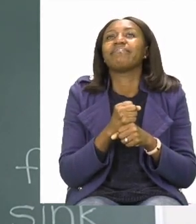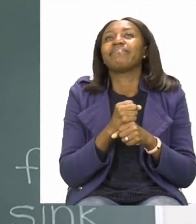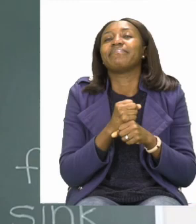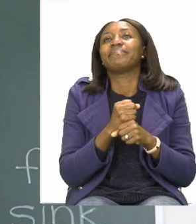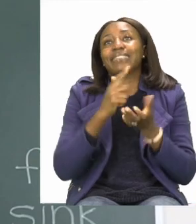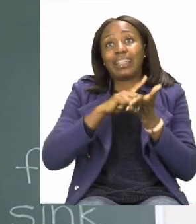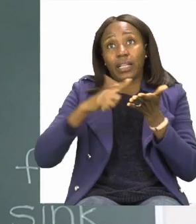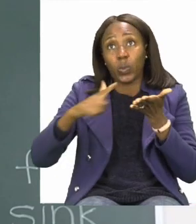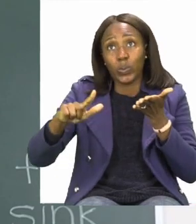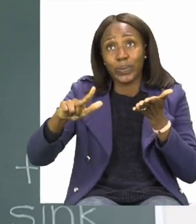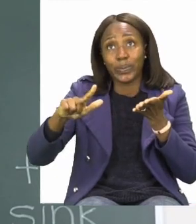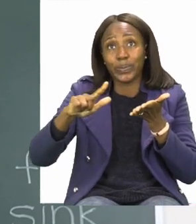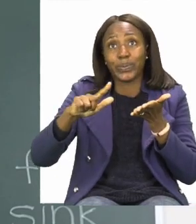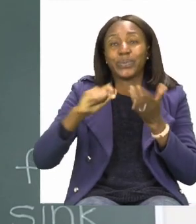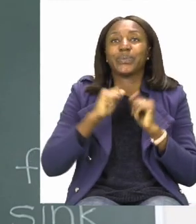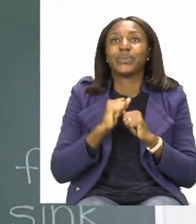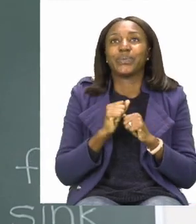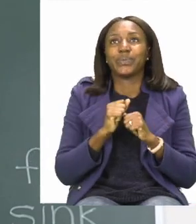liquid,